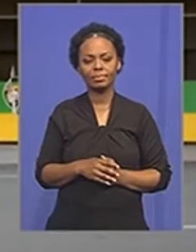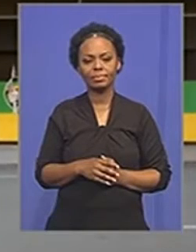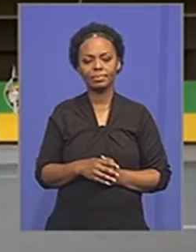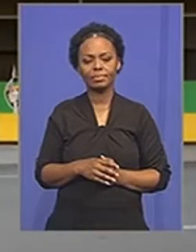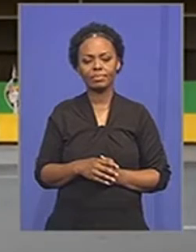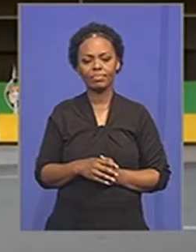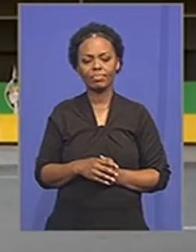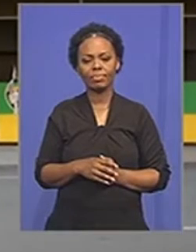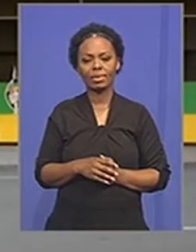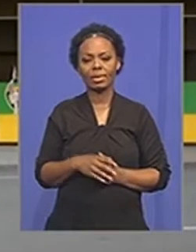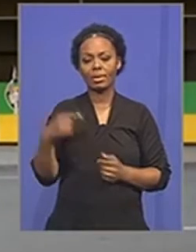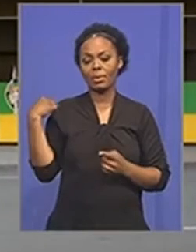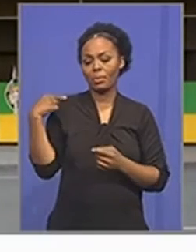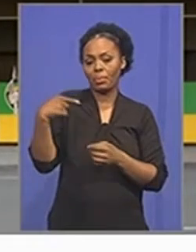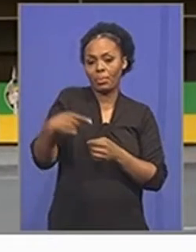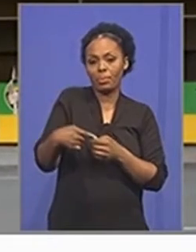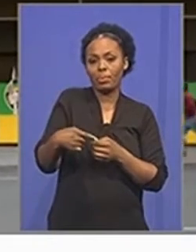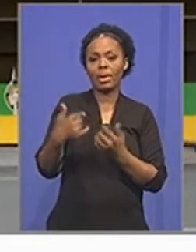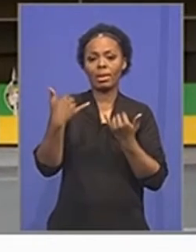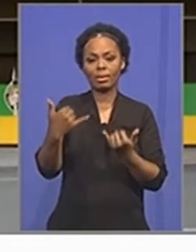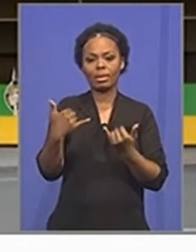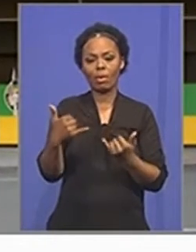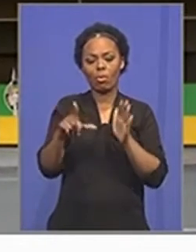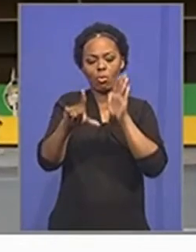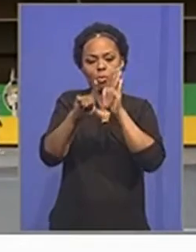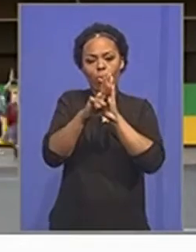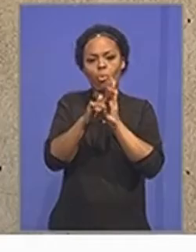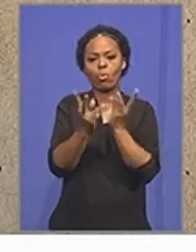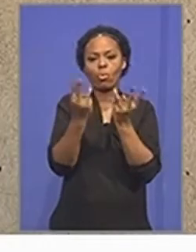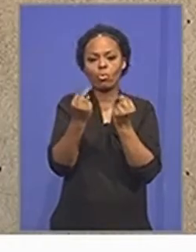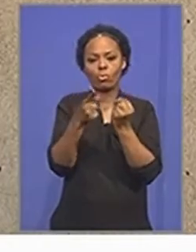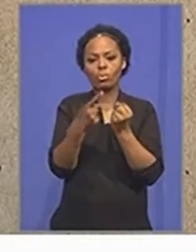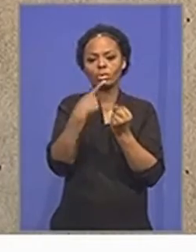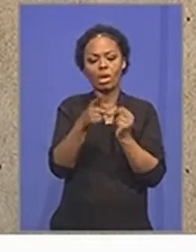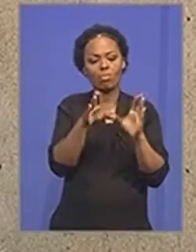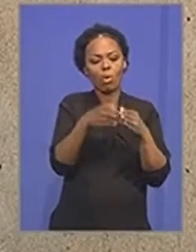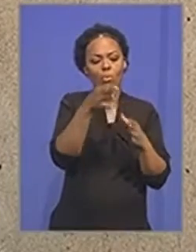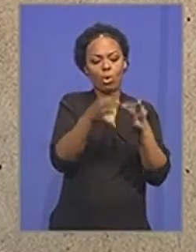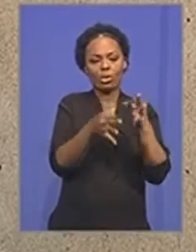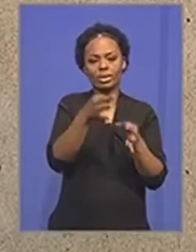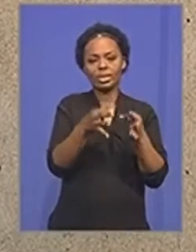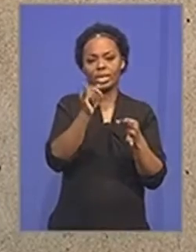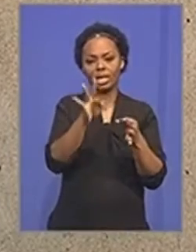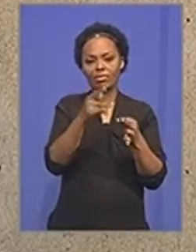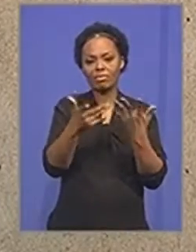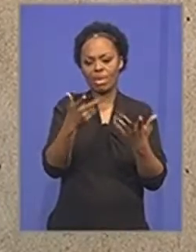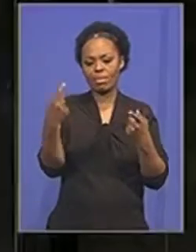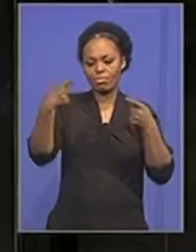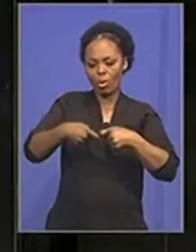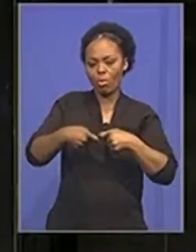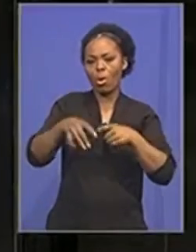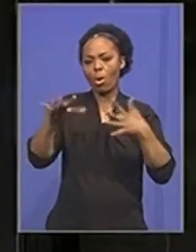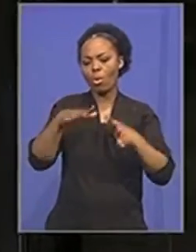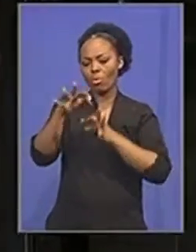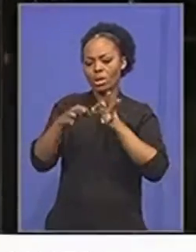ke dibeke tse mmalwa fela ka mora hore molao o motjha wa hore mekga ya dipolotiki e phatlalatse bao e ba abelang matlole